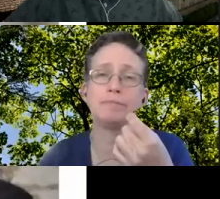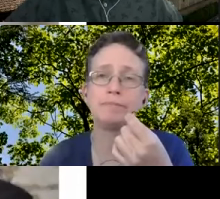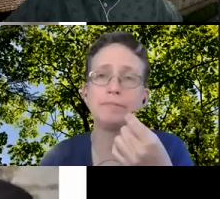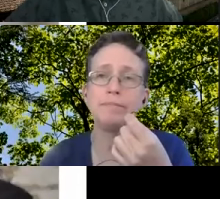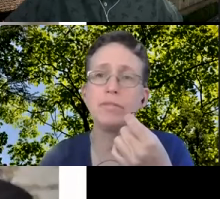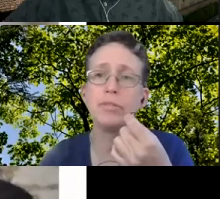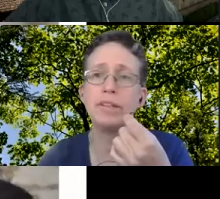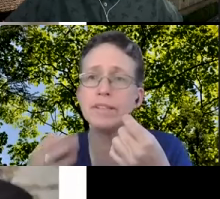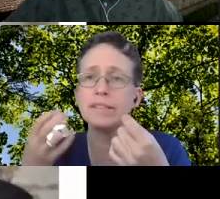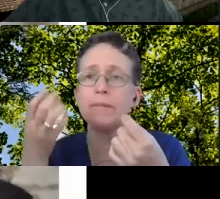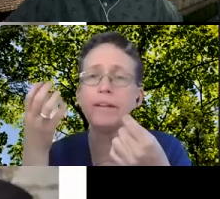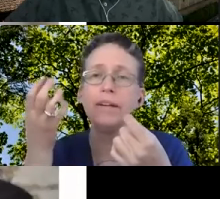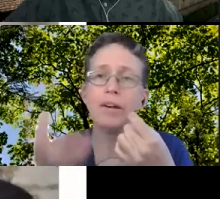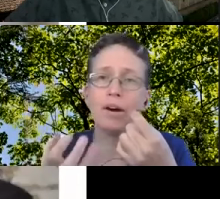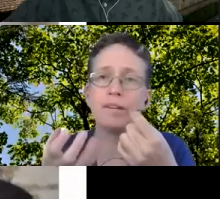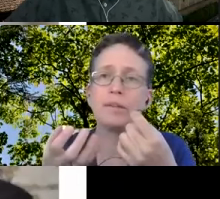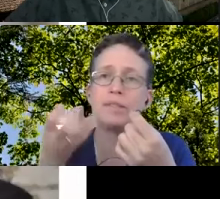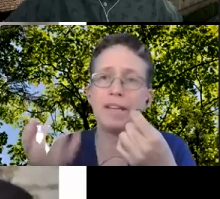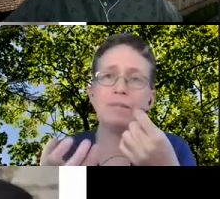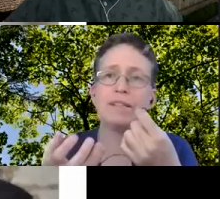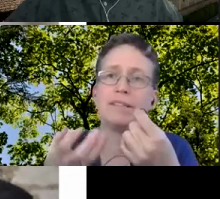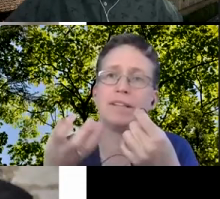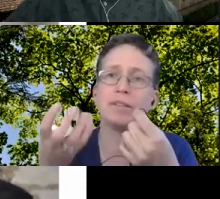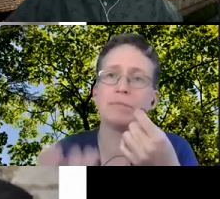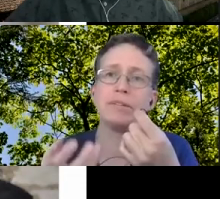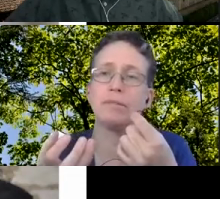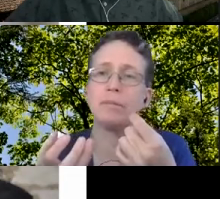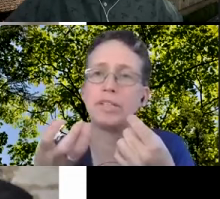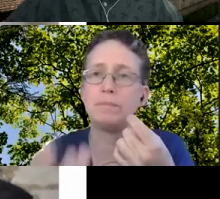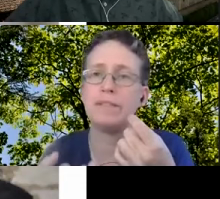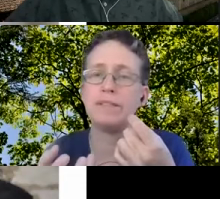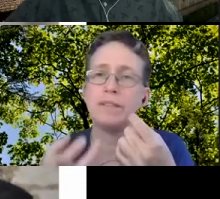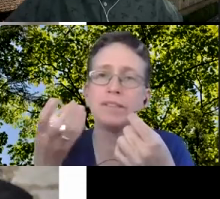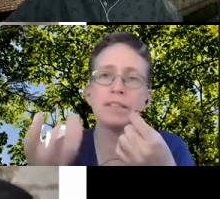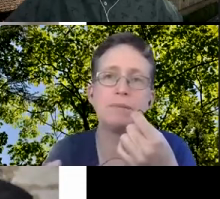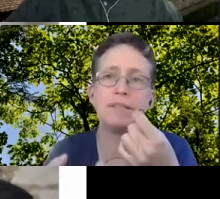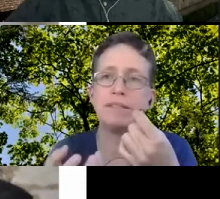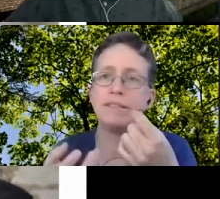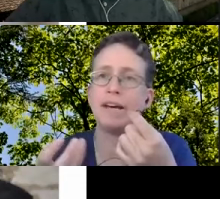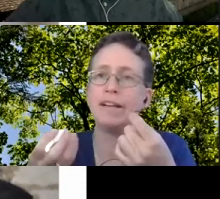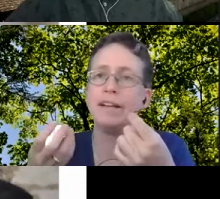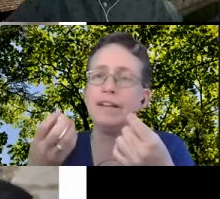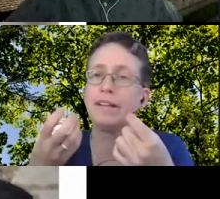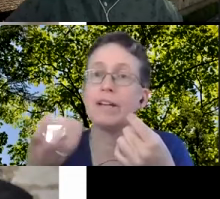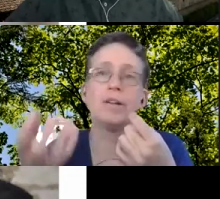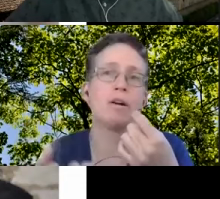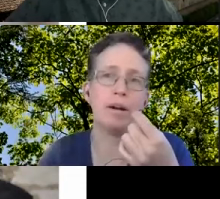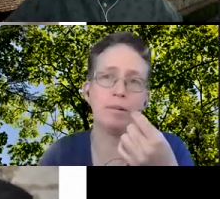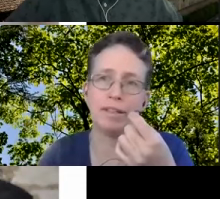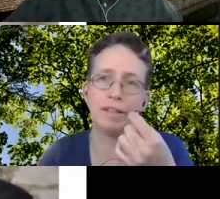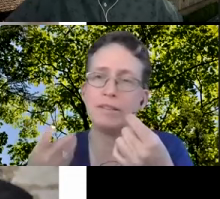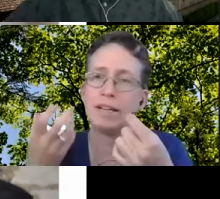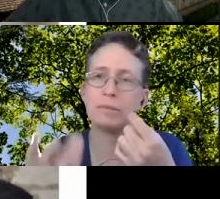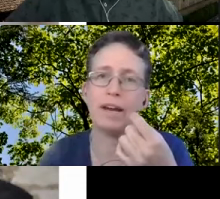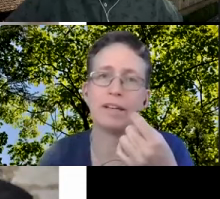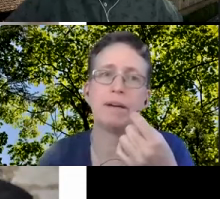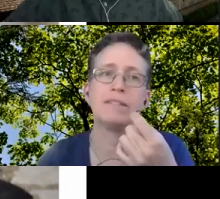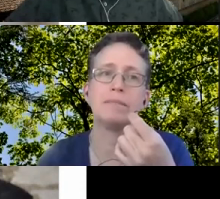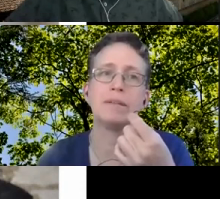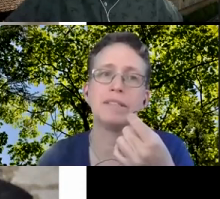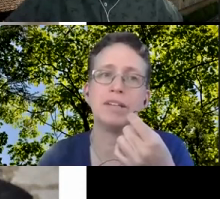at. So there is some also sameness in terms of which species. So these are the species that get along well with us. So that's